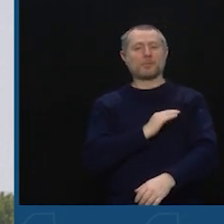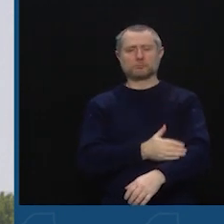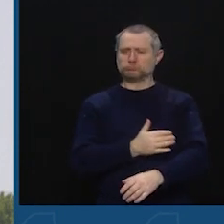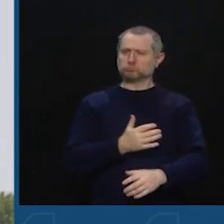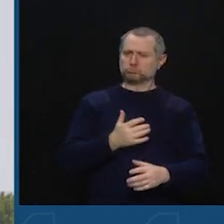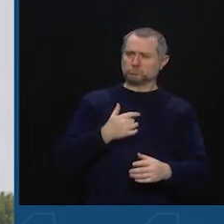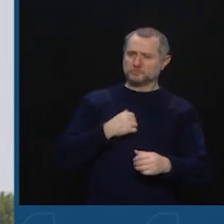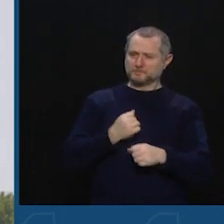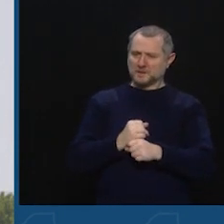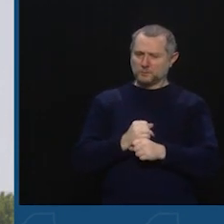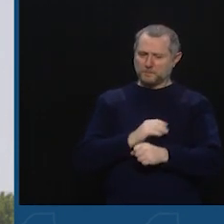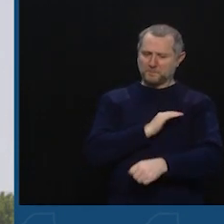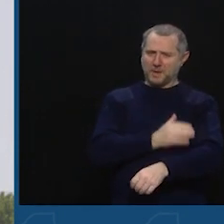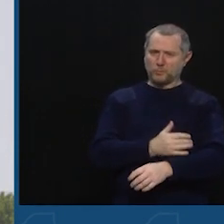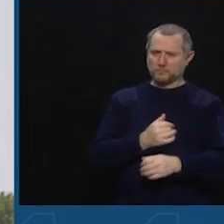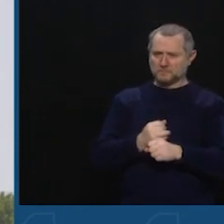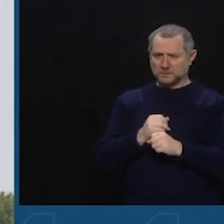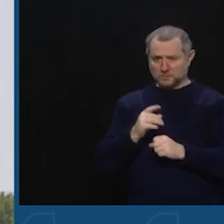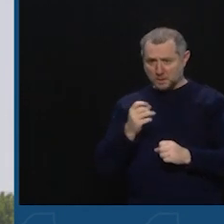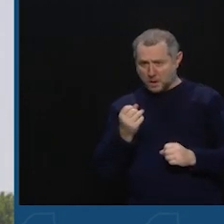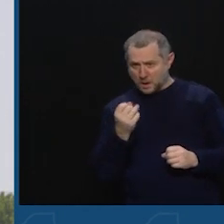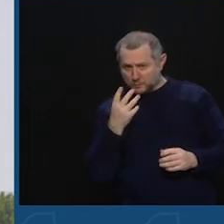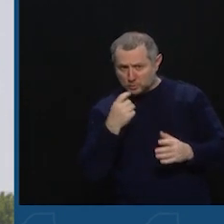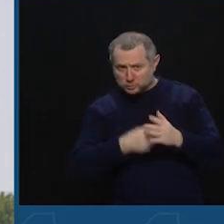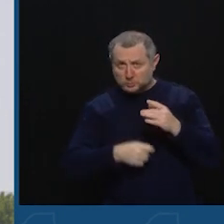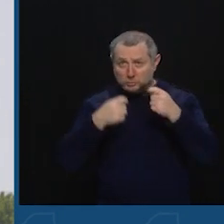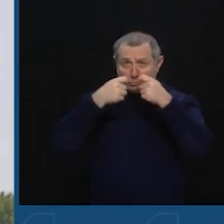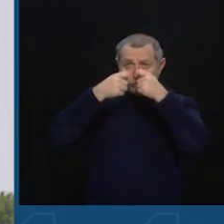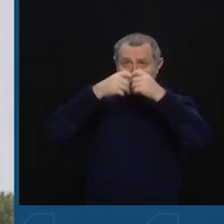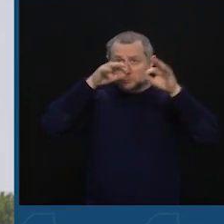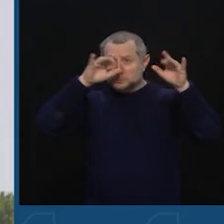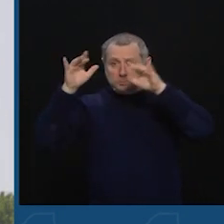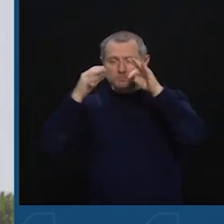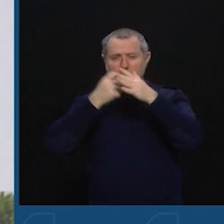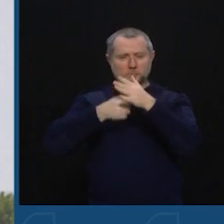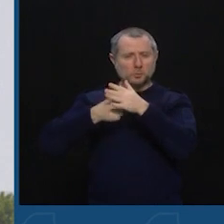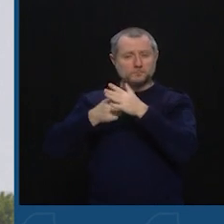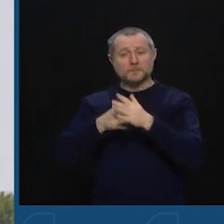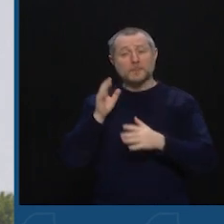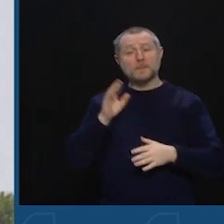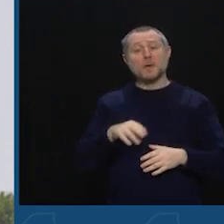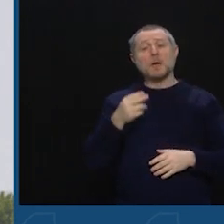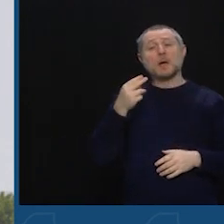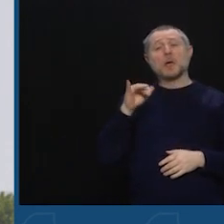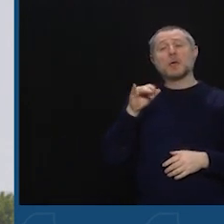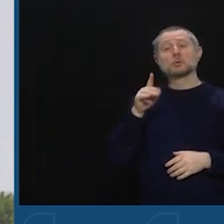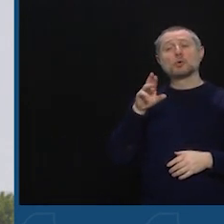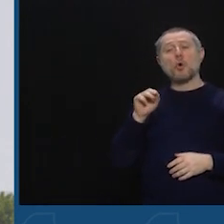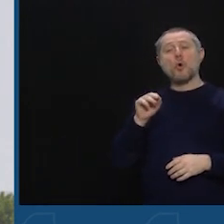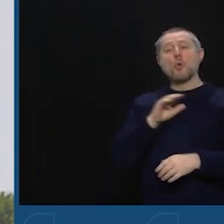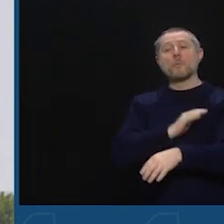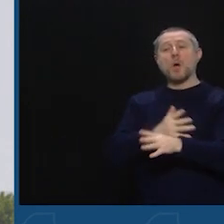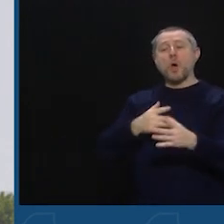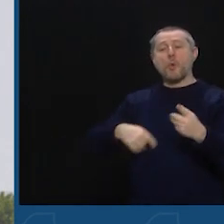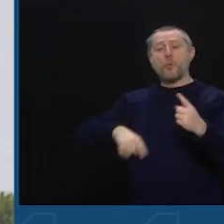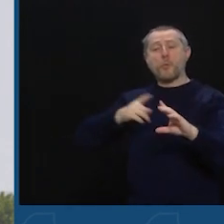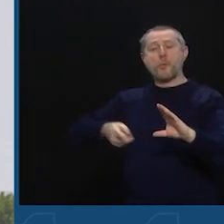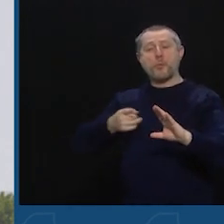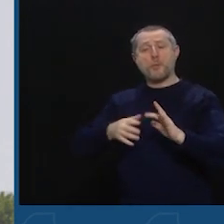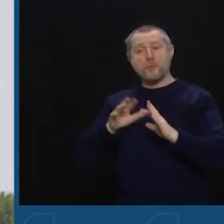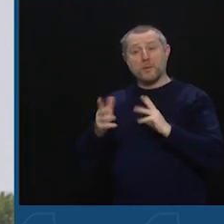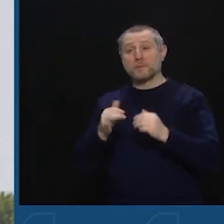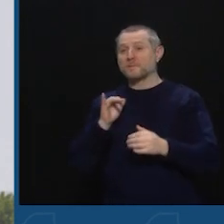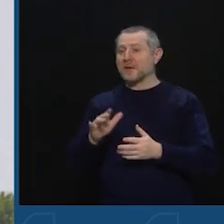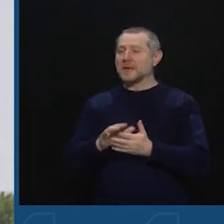is the power? How am I going to get power? Hydropower, how extraordinary is that, what we have here in the state of New York, and leaning hard into our clean